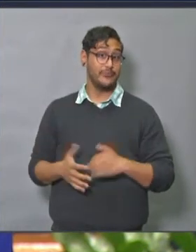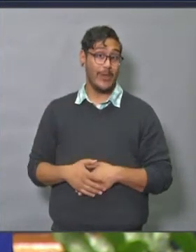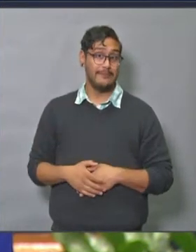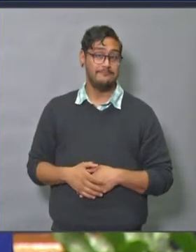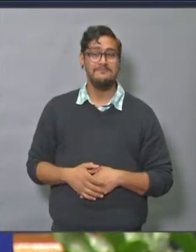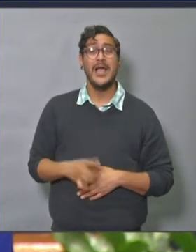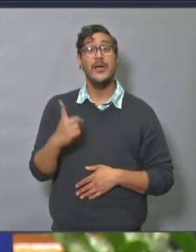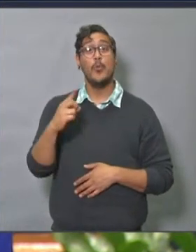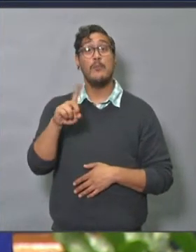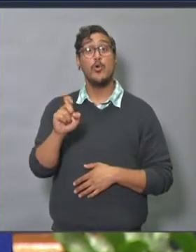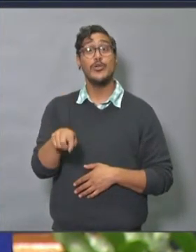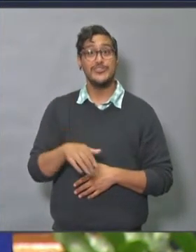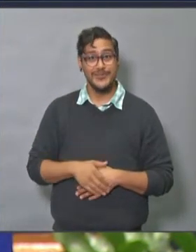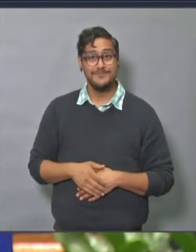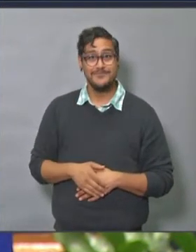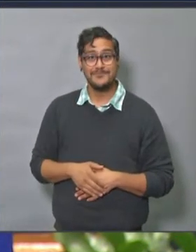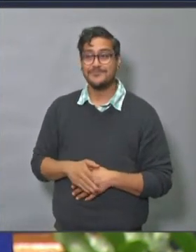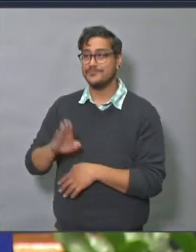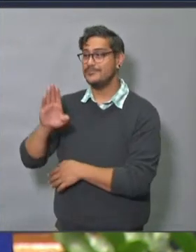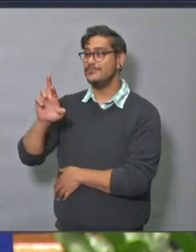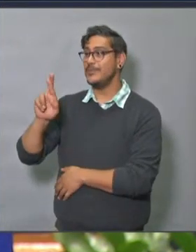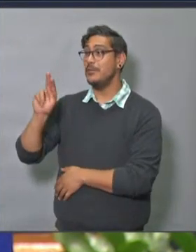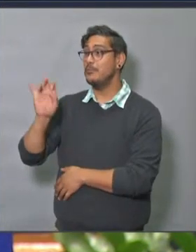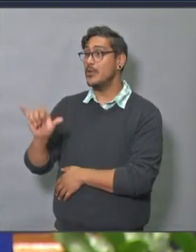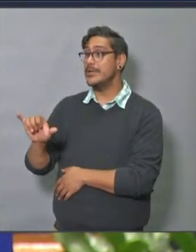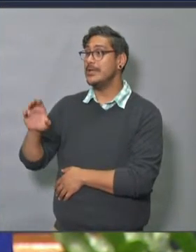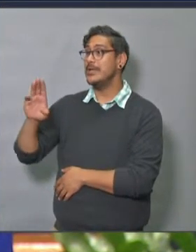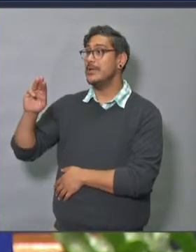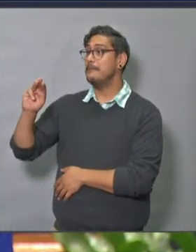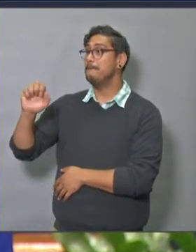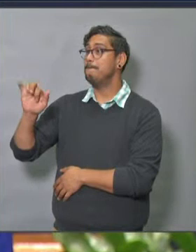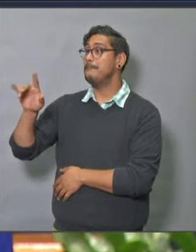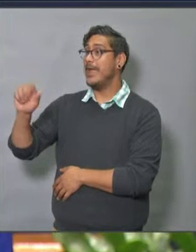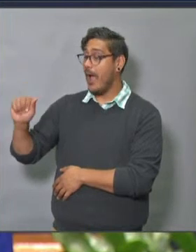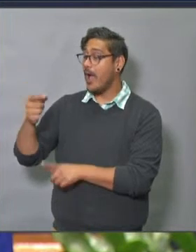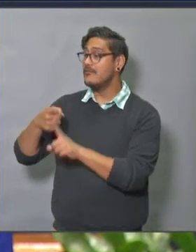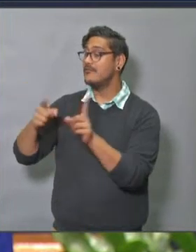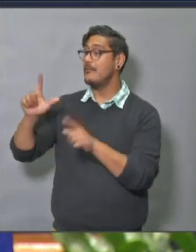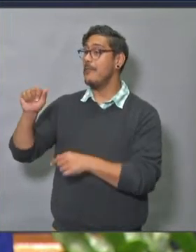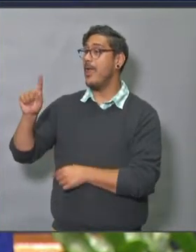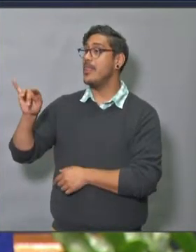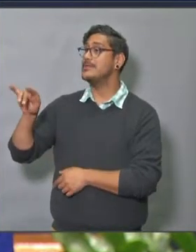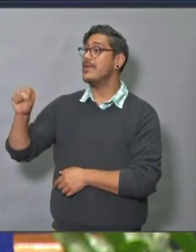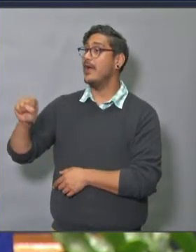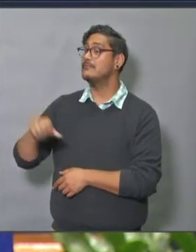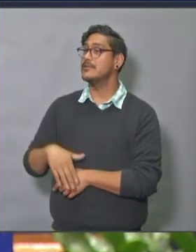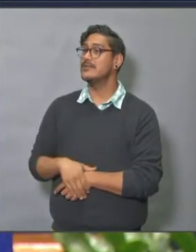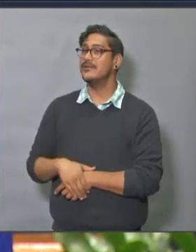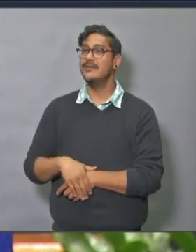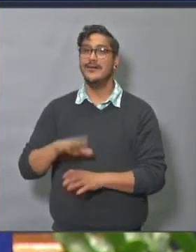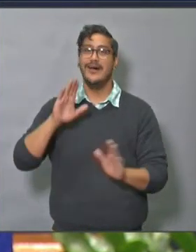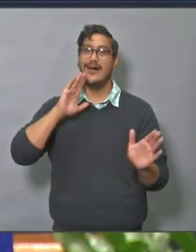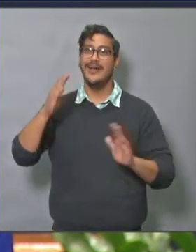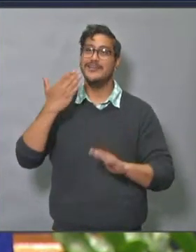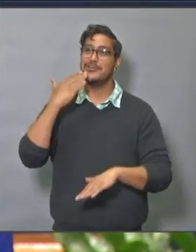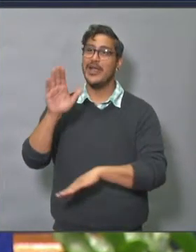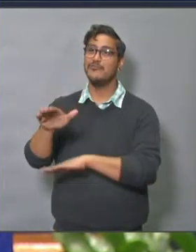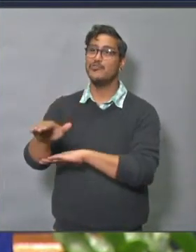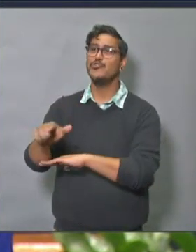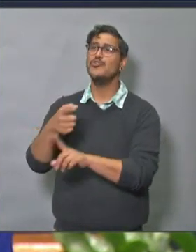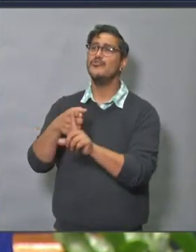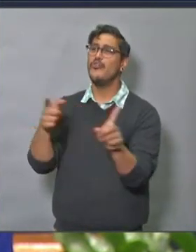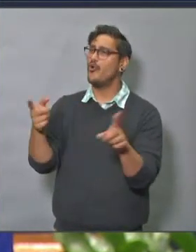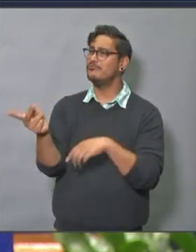from the line of Brittany Meha with the LA Times. Please go ahead. Hi, good afternoon. This question is for Director Ferrer